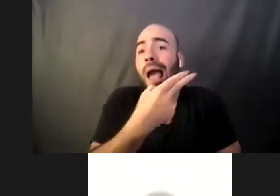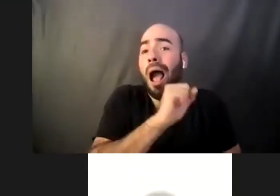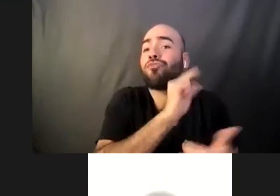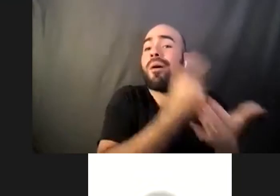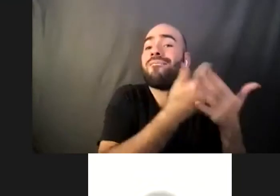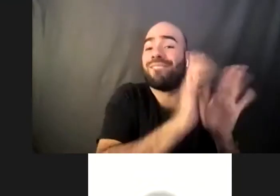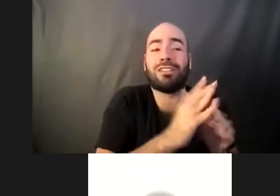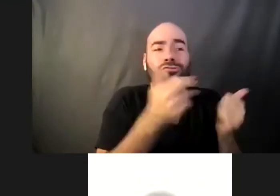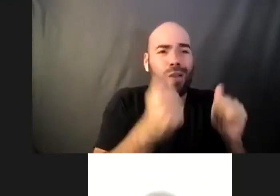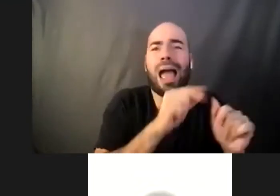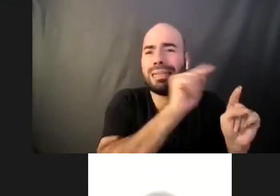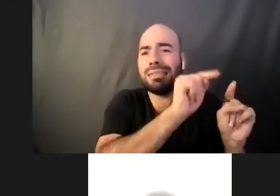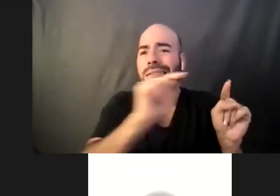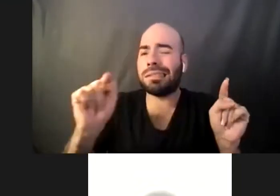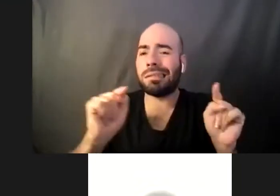And, you know,